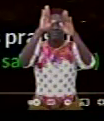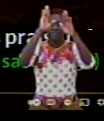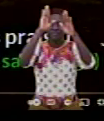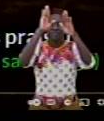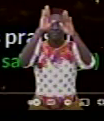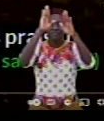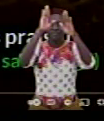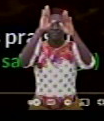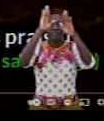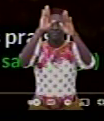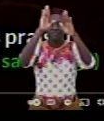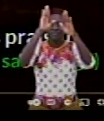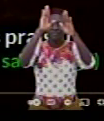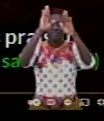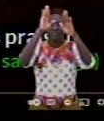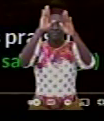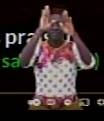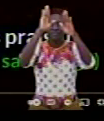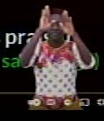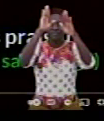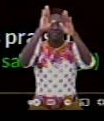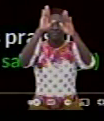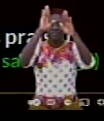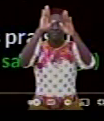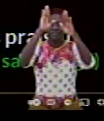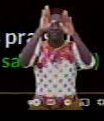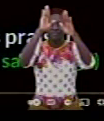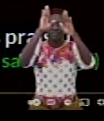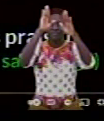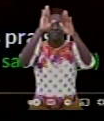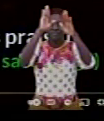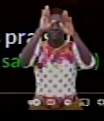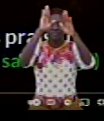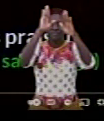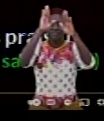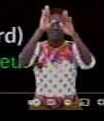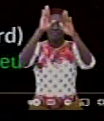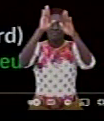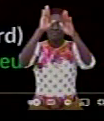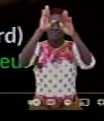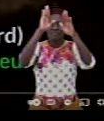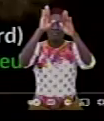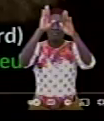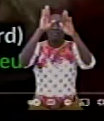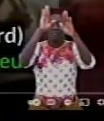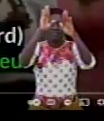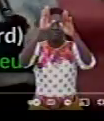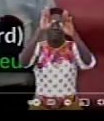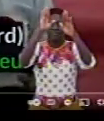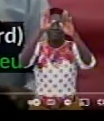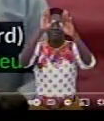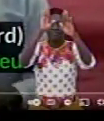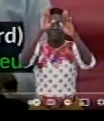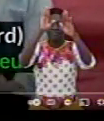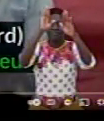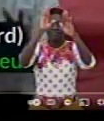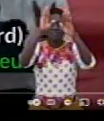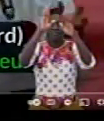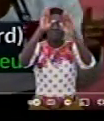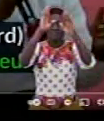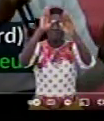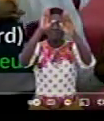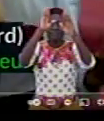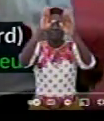Spread the news around. God of all of His grace. Let us praise the Lord. Praise the Lord.